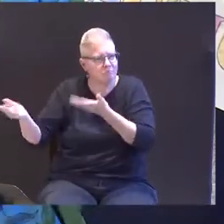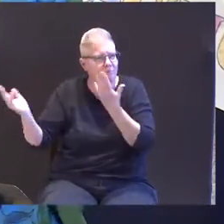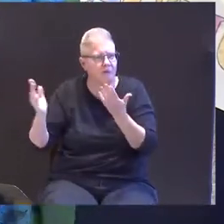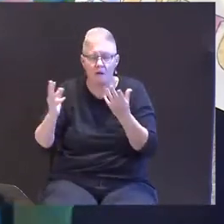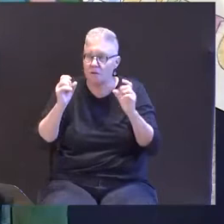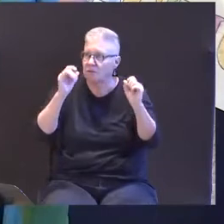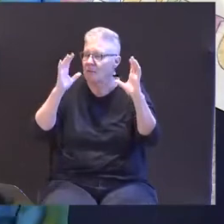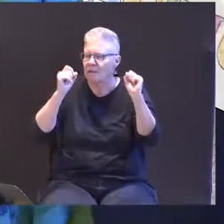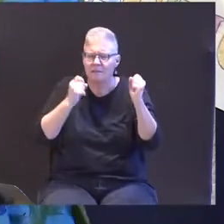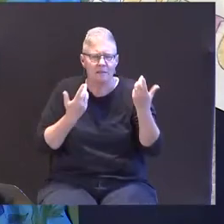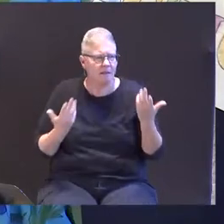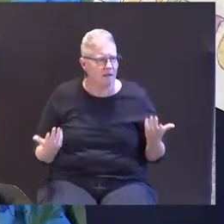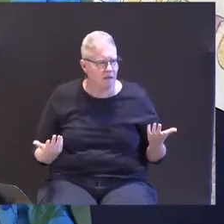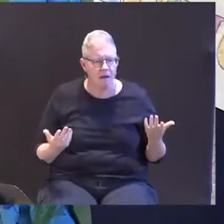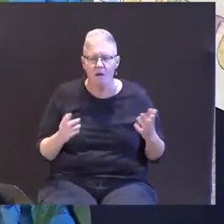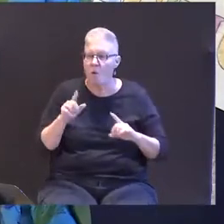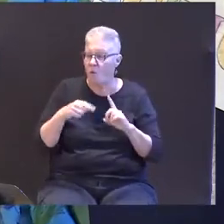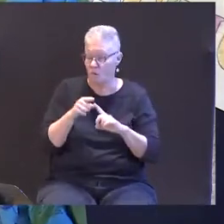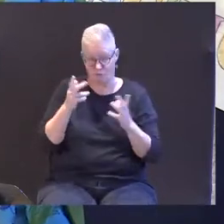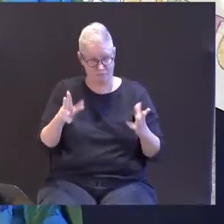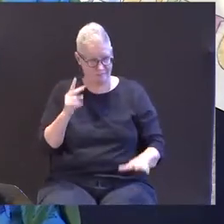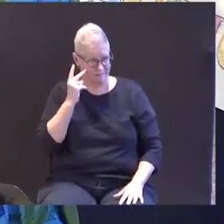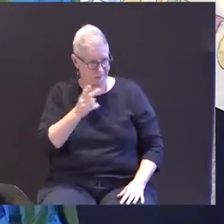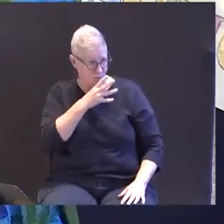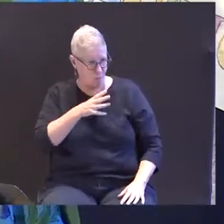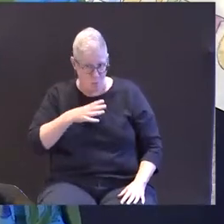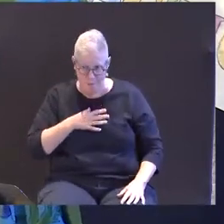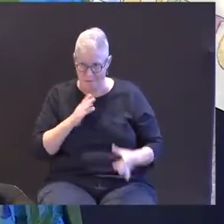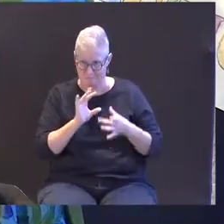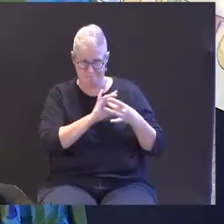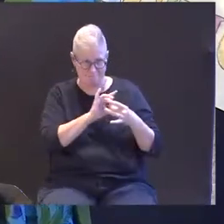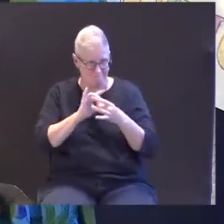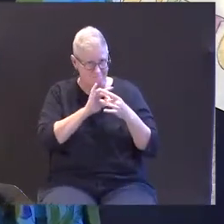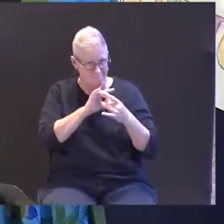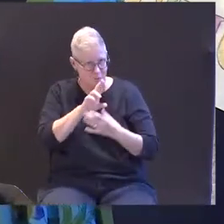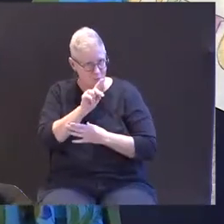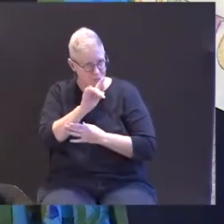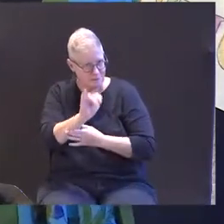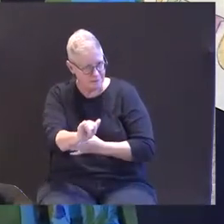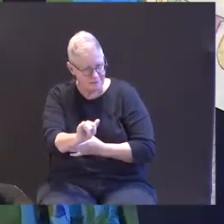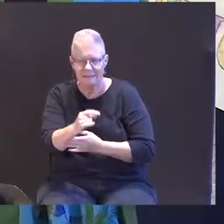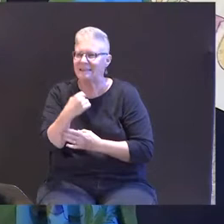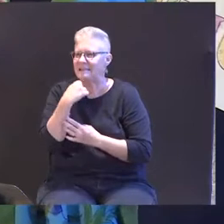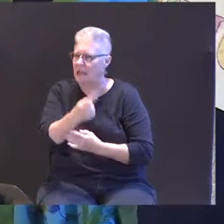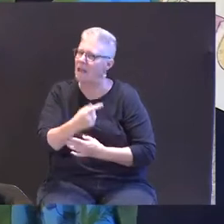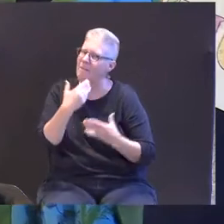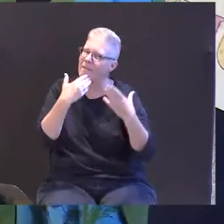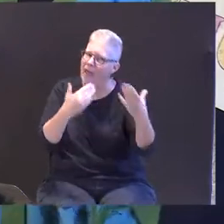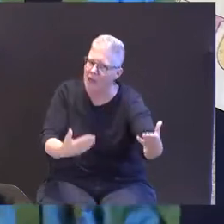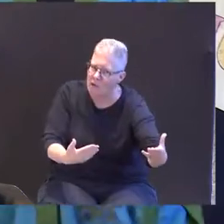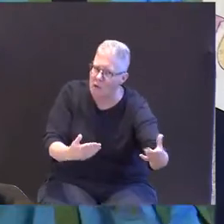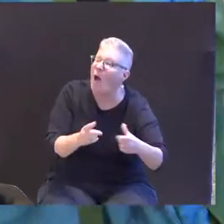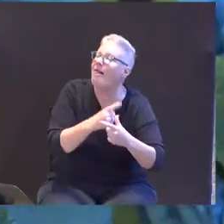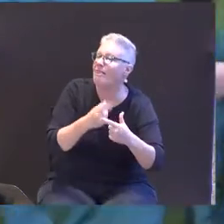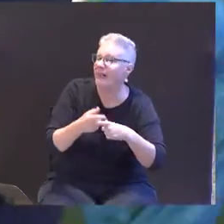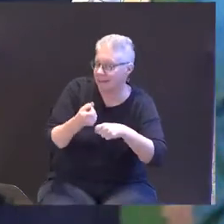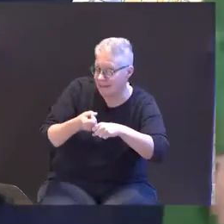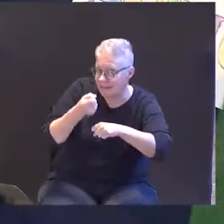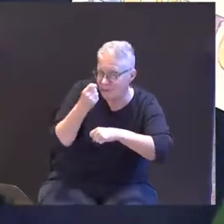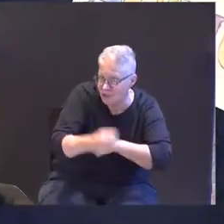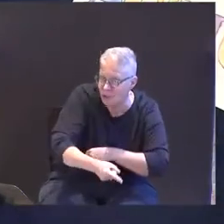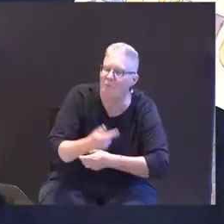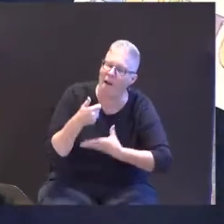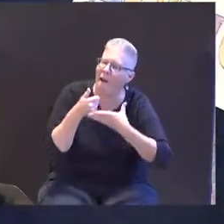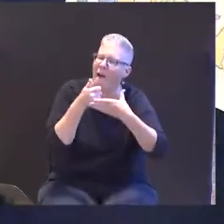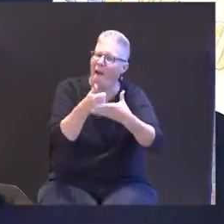unity and these men of unity, say thank you and then help us next year when we get ready to do it again. Thank you, Reverend Toni.